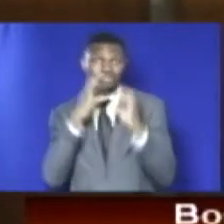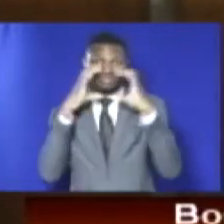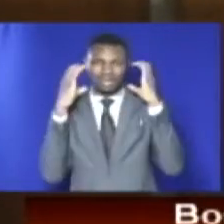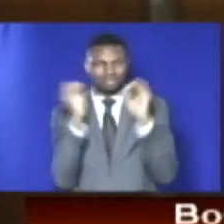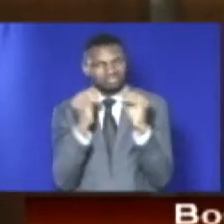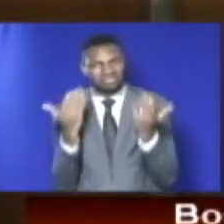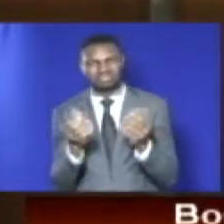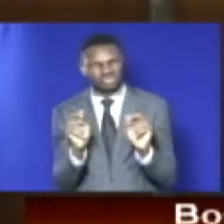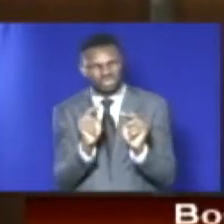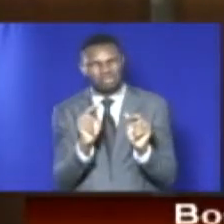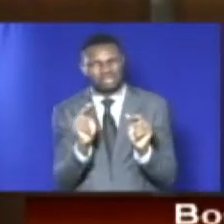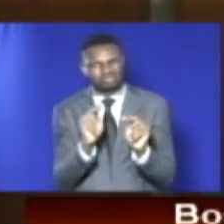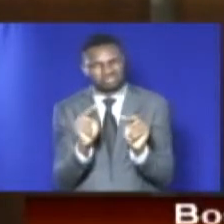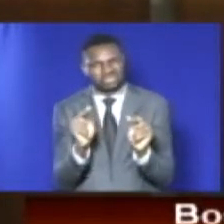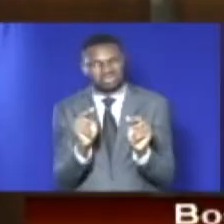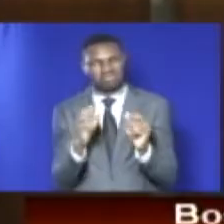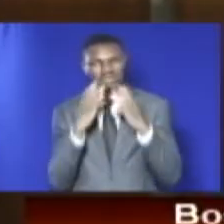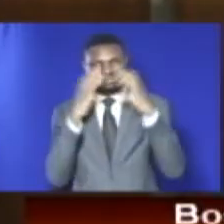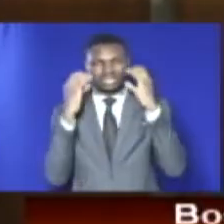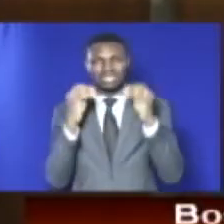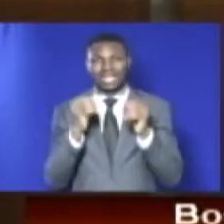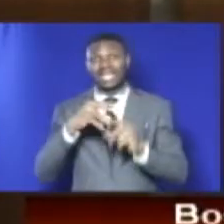in public places,